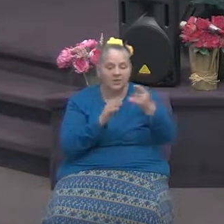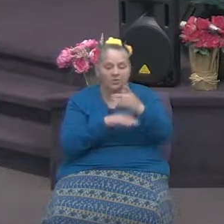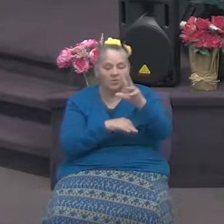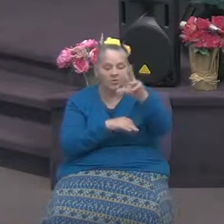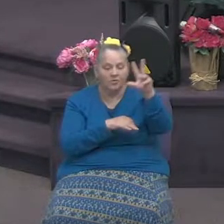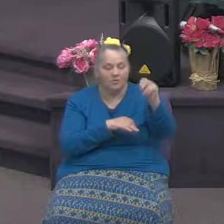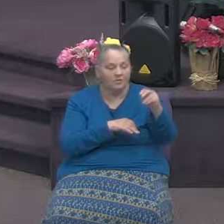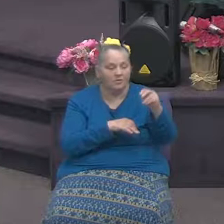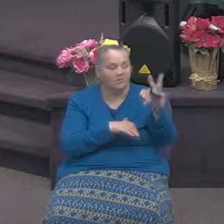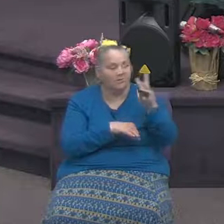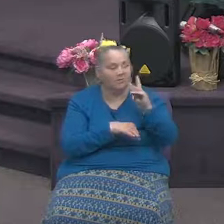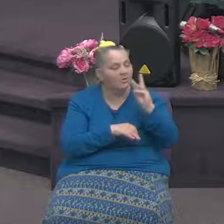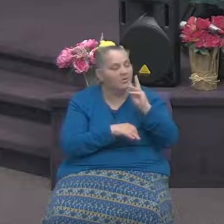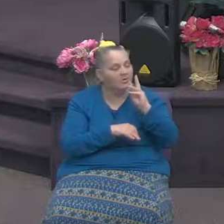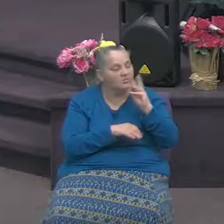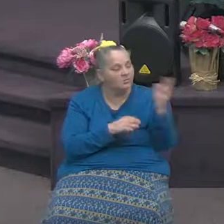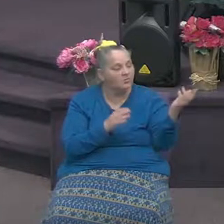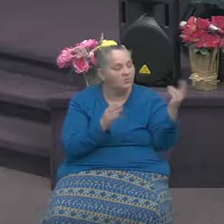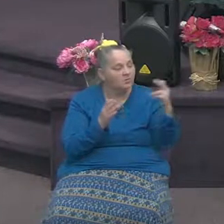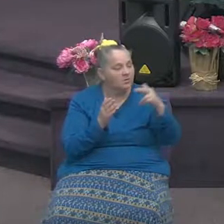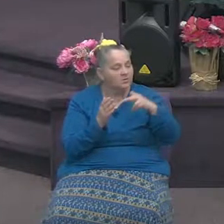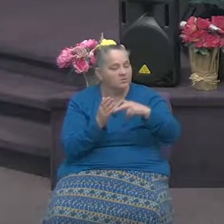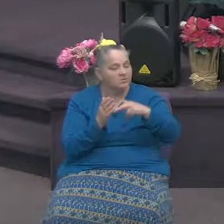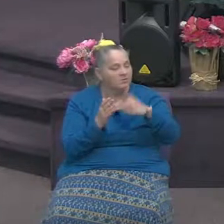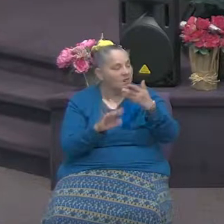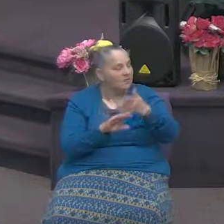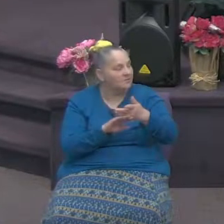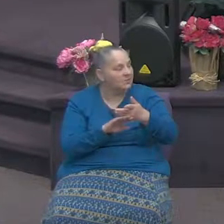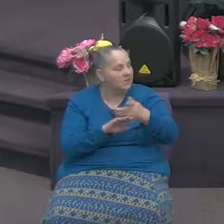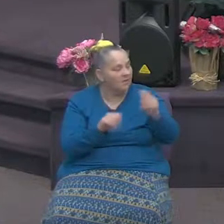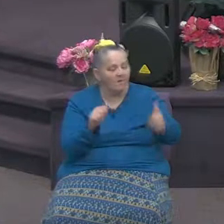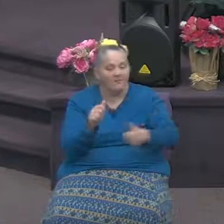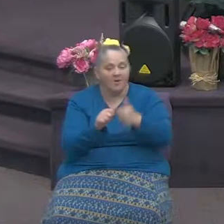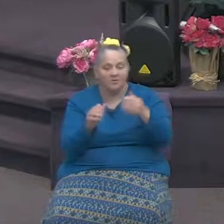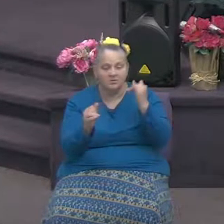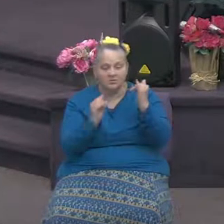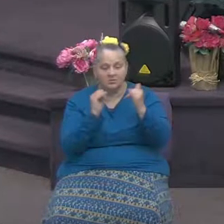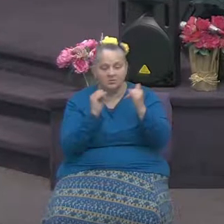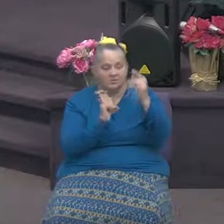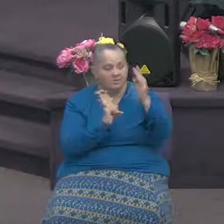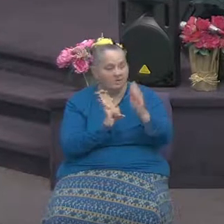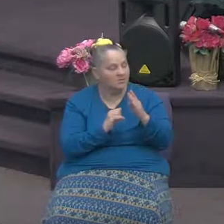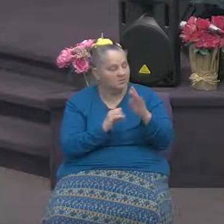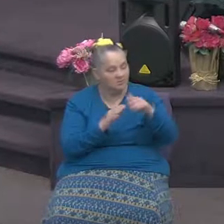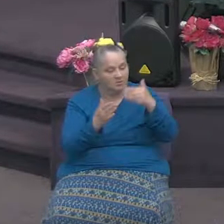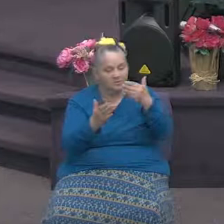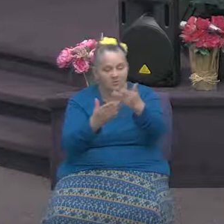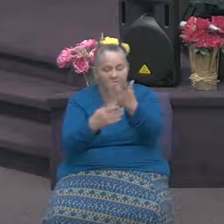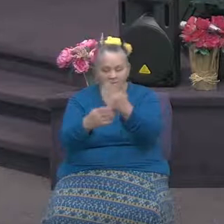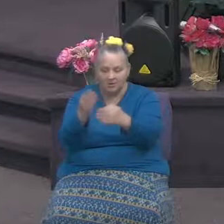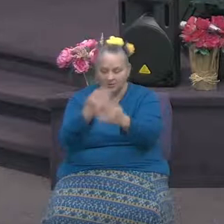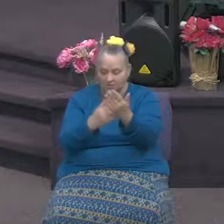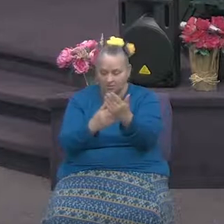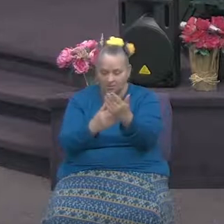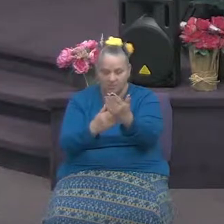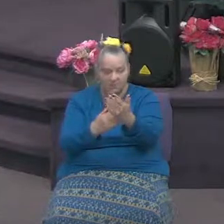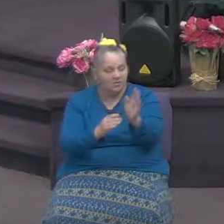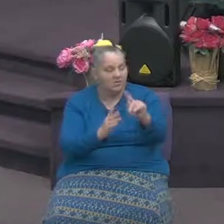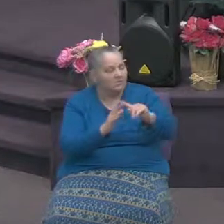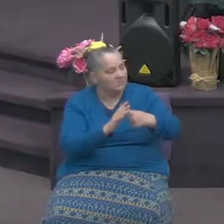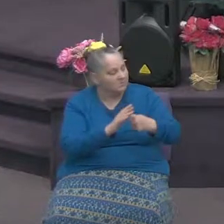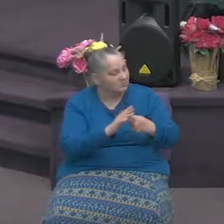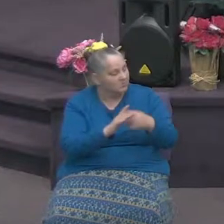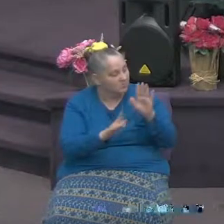the waters returned. You see, after they followed the instructions of God and stretched forth their hands, and they began